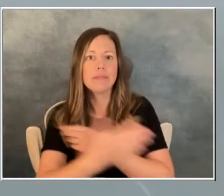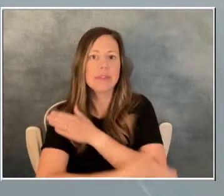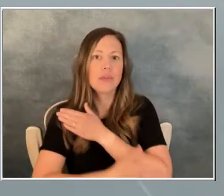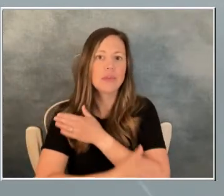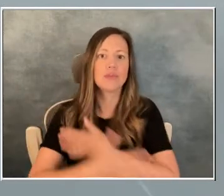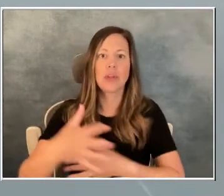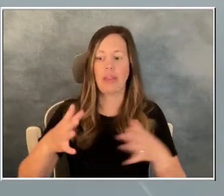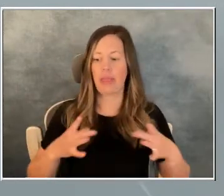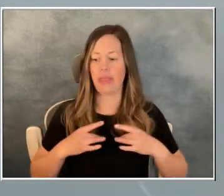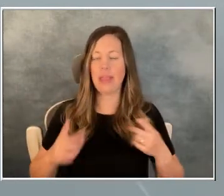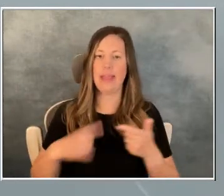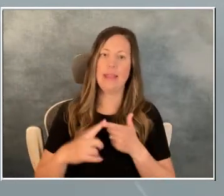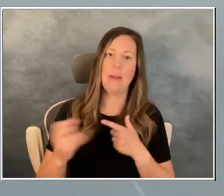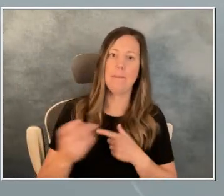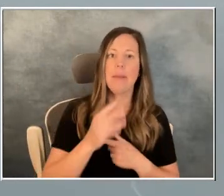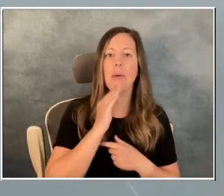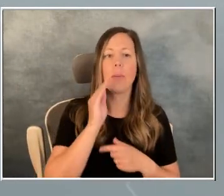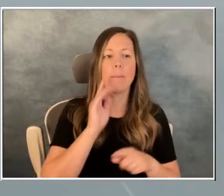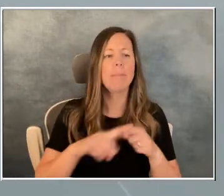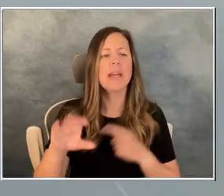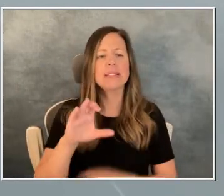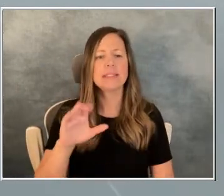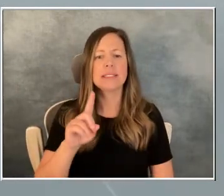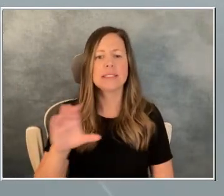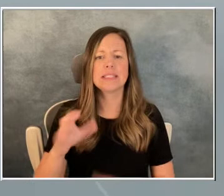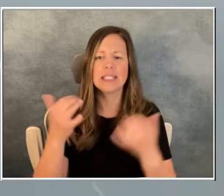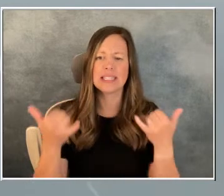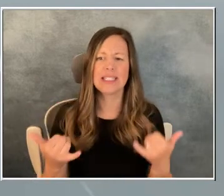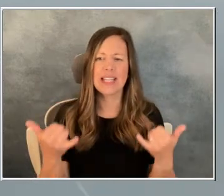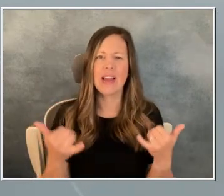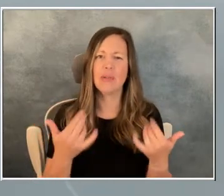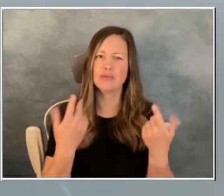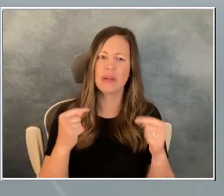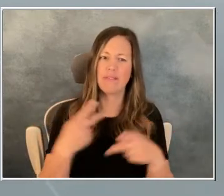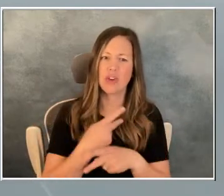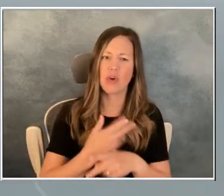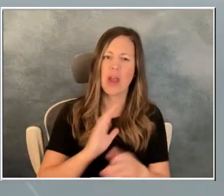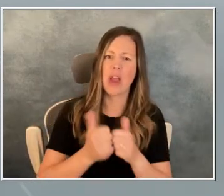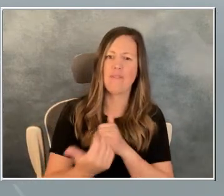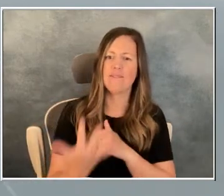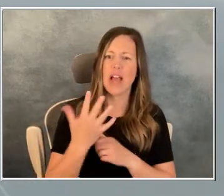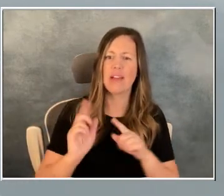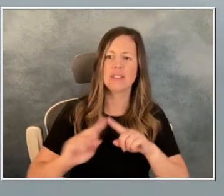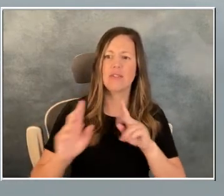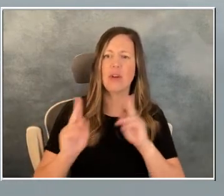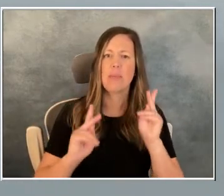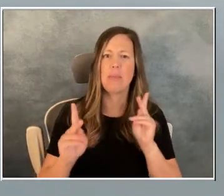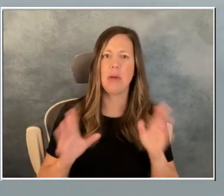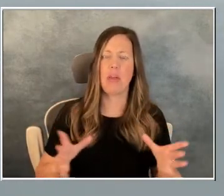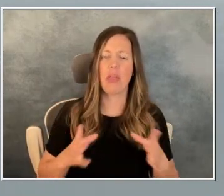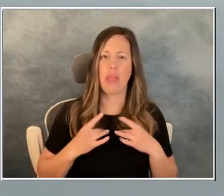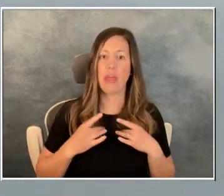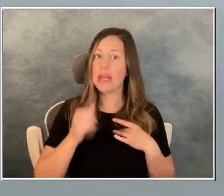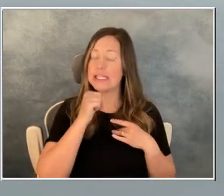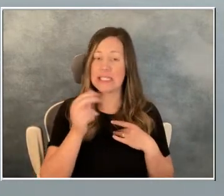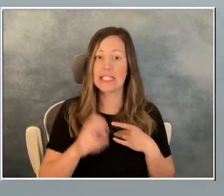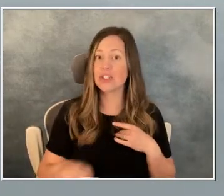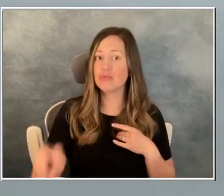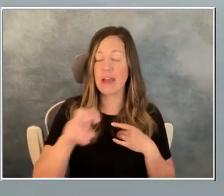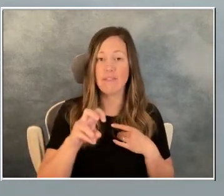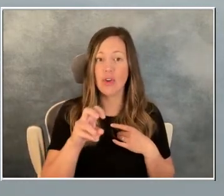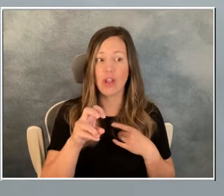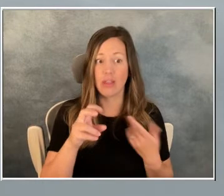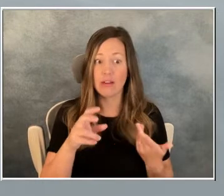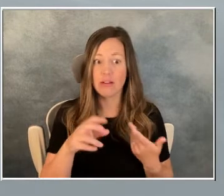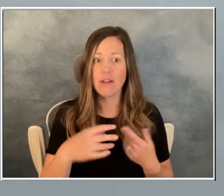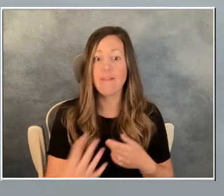home. But the CDC is now trying to figure out how 5 different people caught malaria who didn't travel. 4 of those patients are in